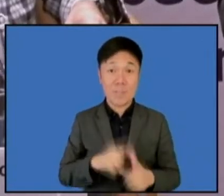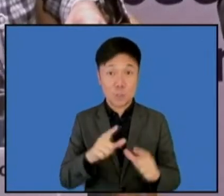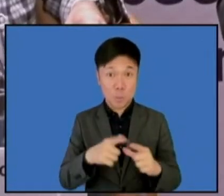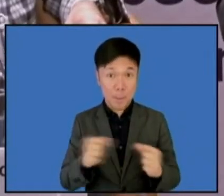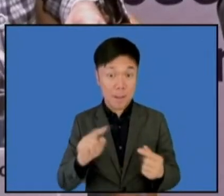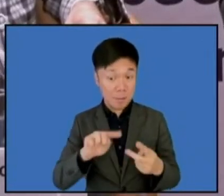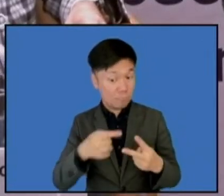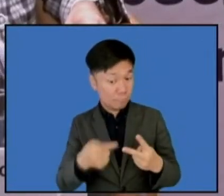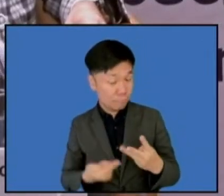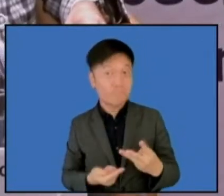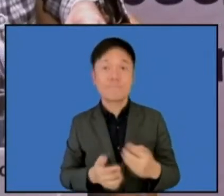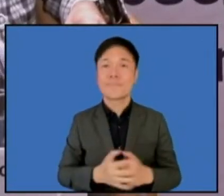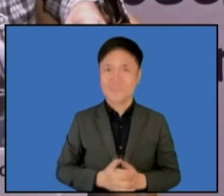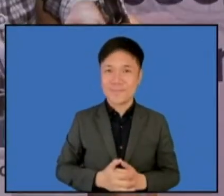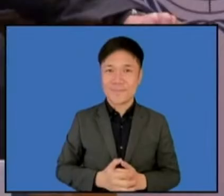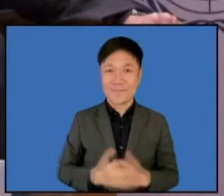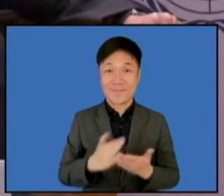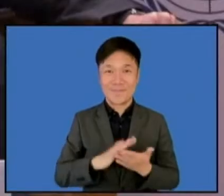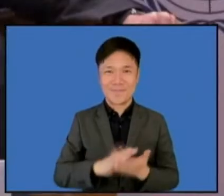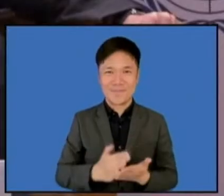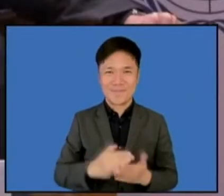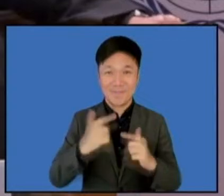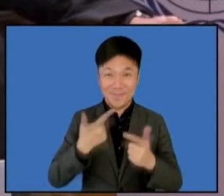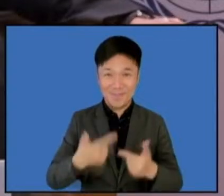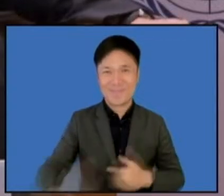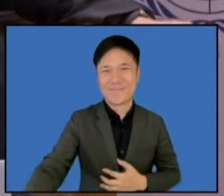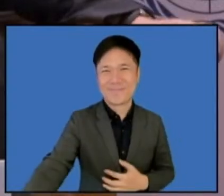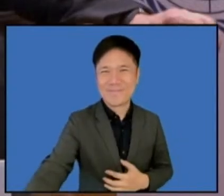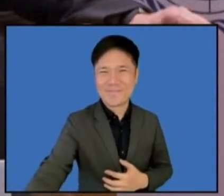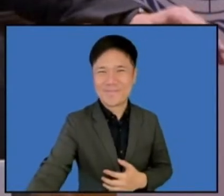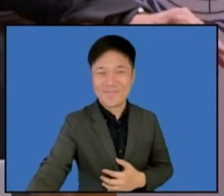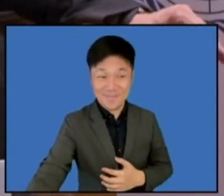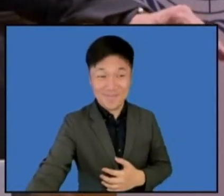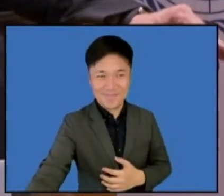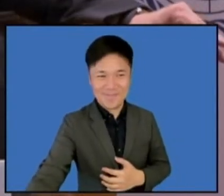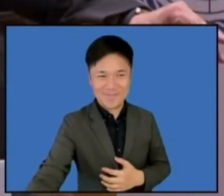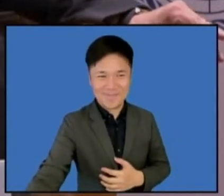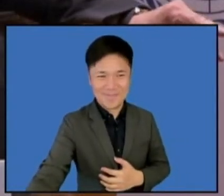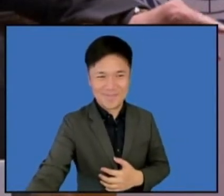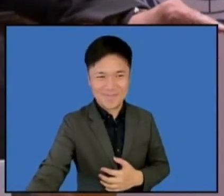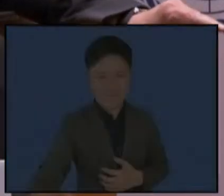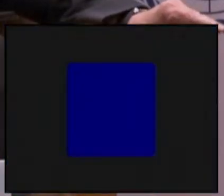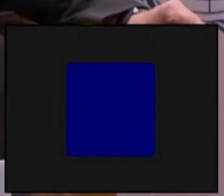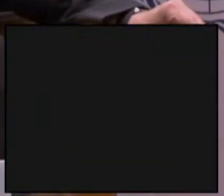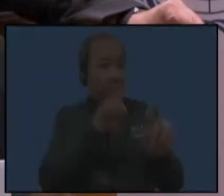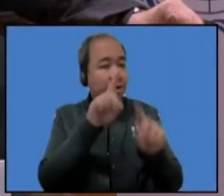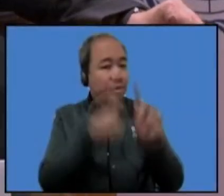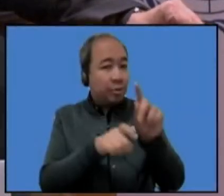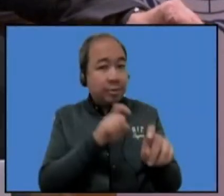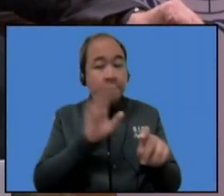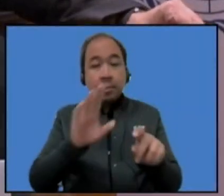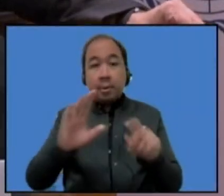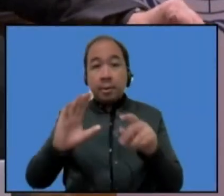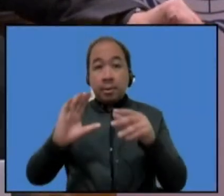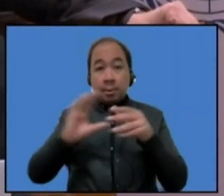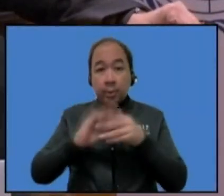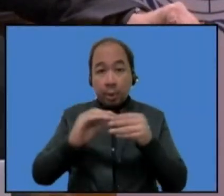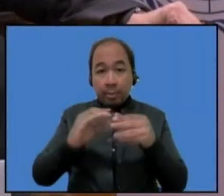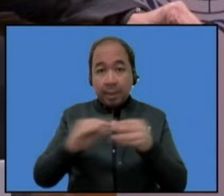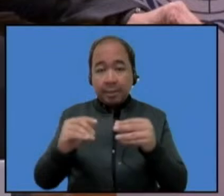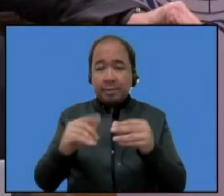panelists. Thank you very much, Gerd. And again, thank you for the questions, comments, as well as the additional